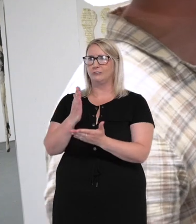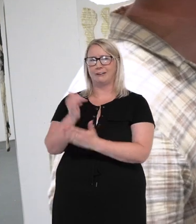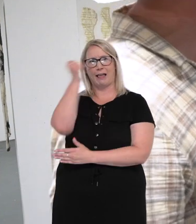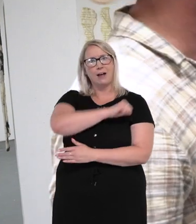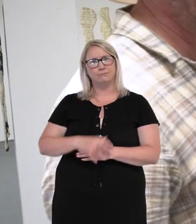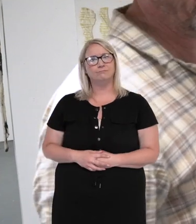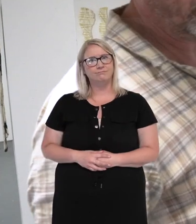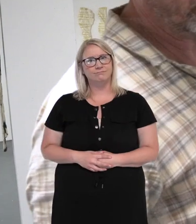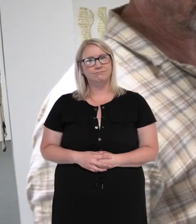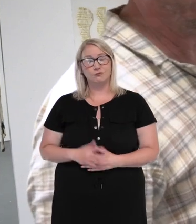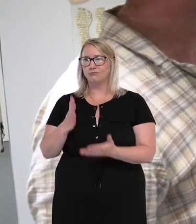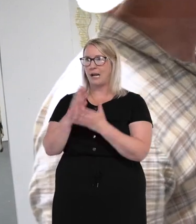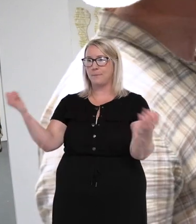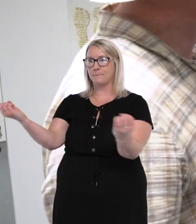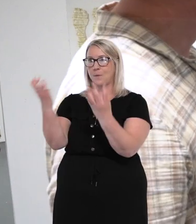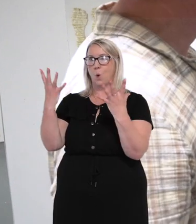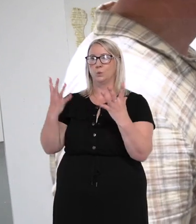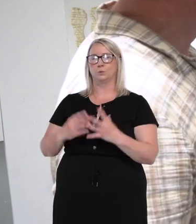really clever, and really bold,